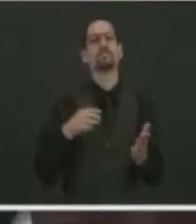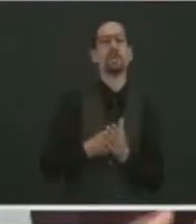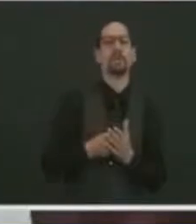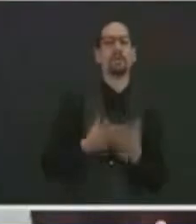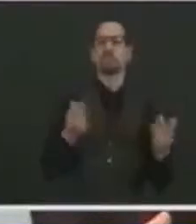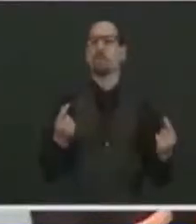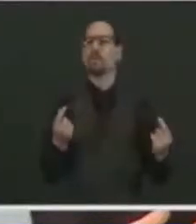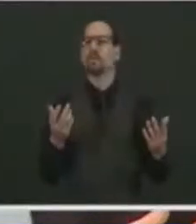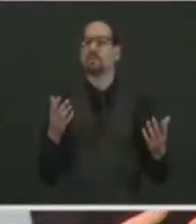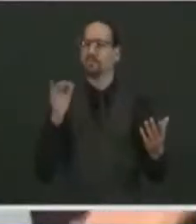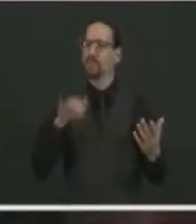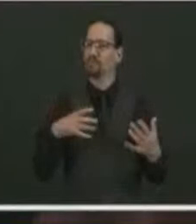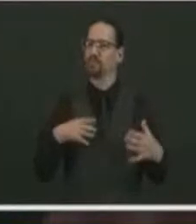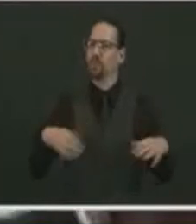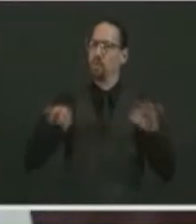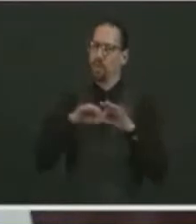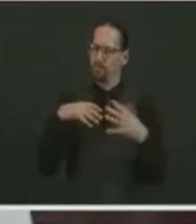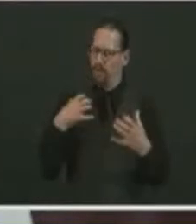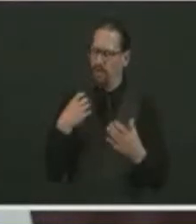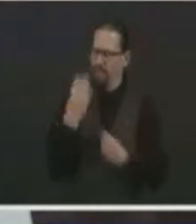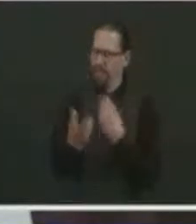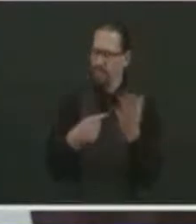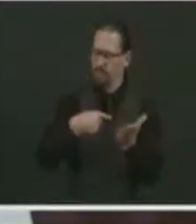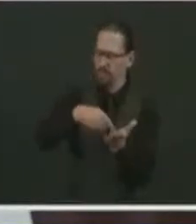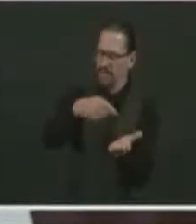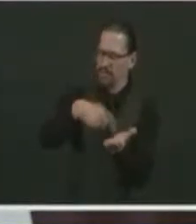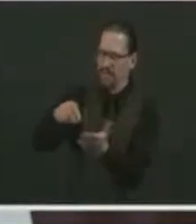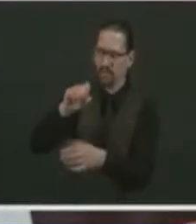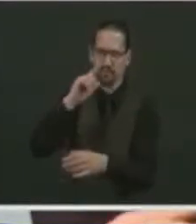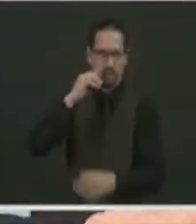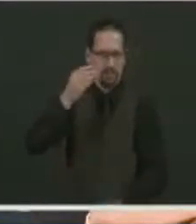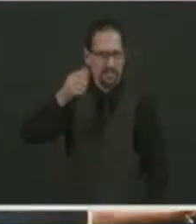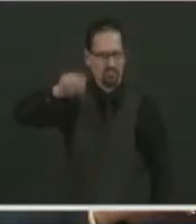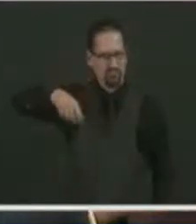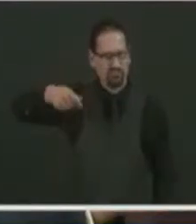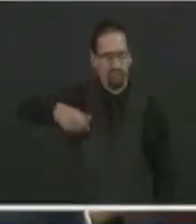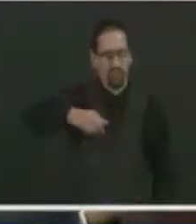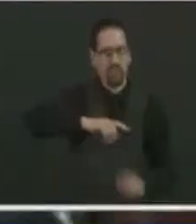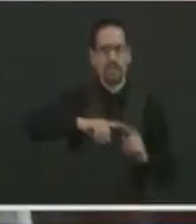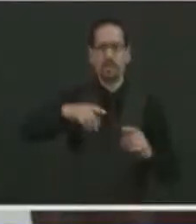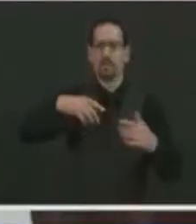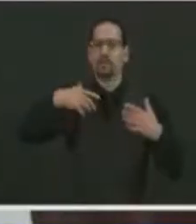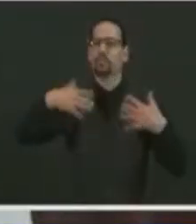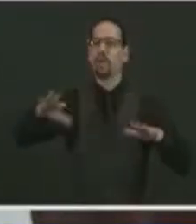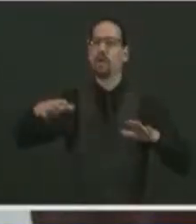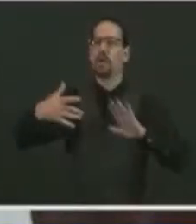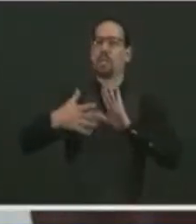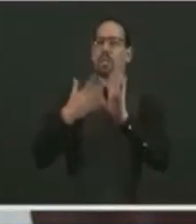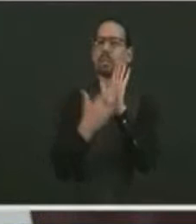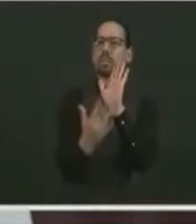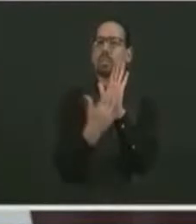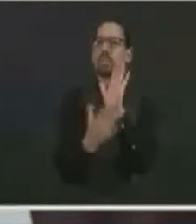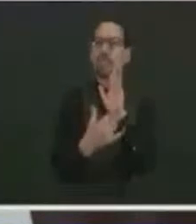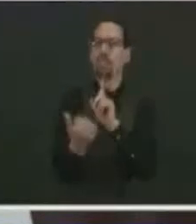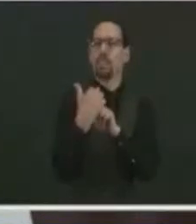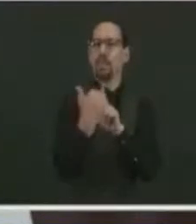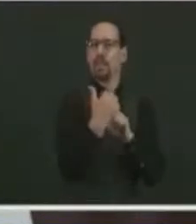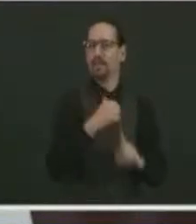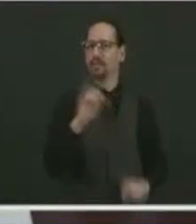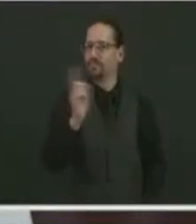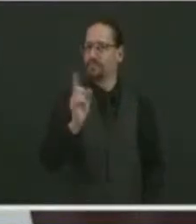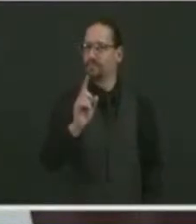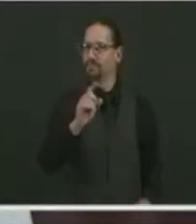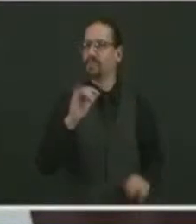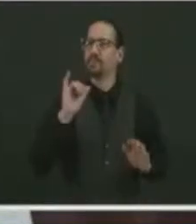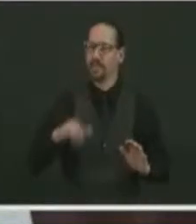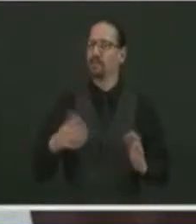and also we're protecting everybody from a fraudulent attack. We have been notifying folks, in